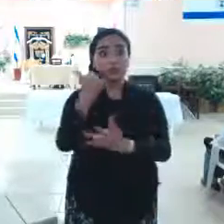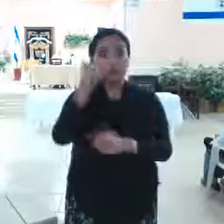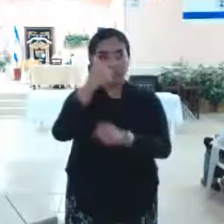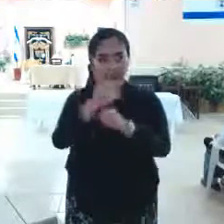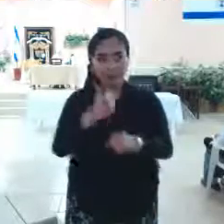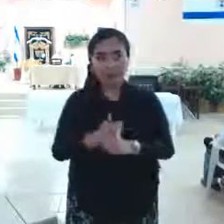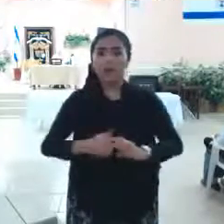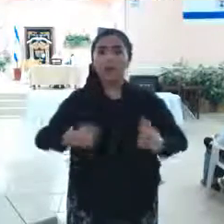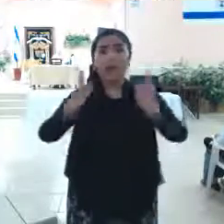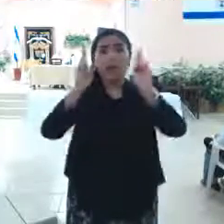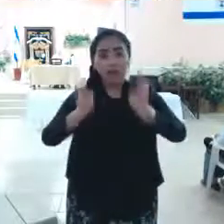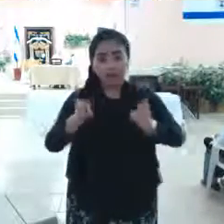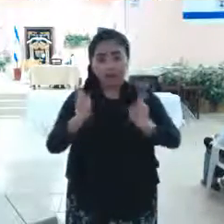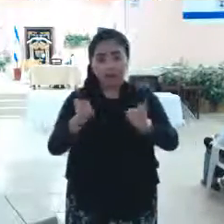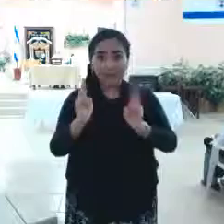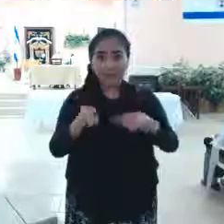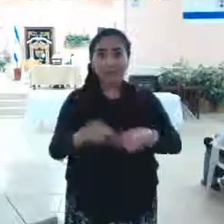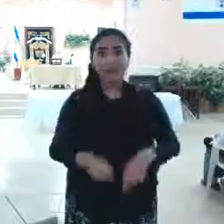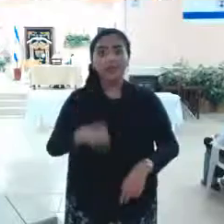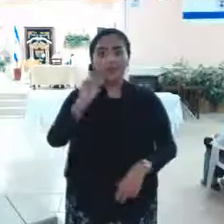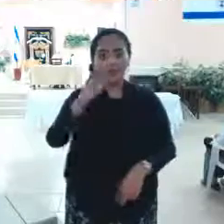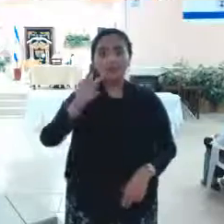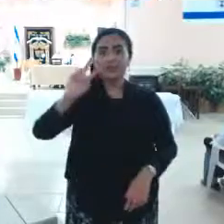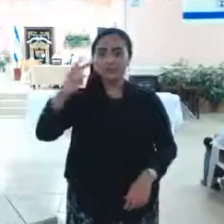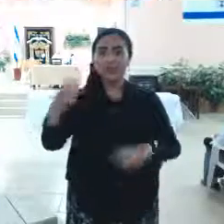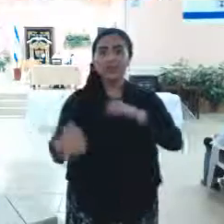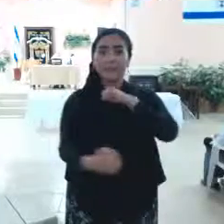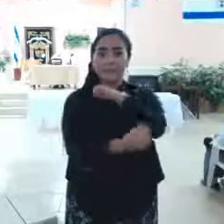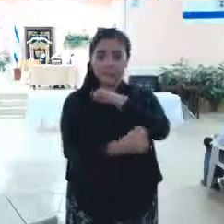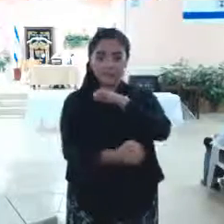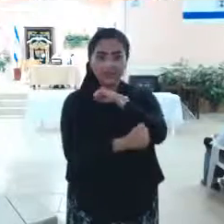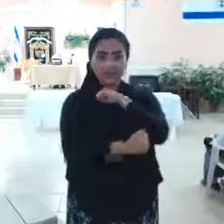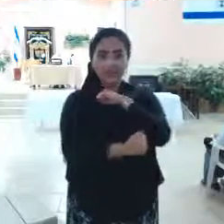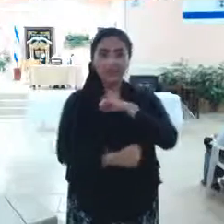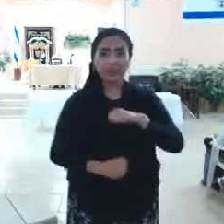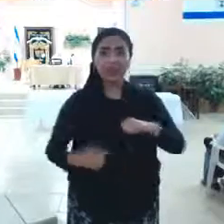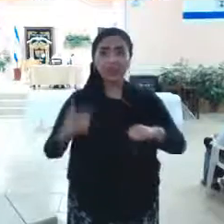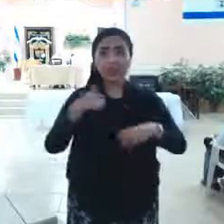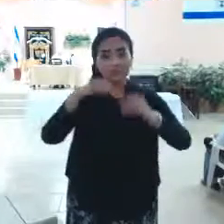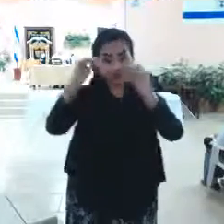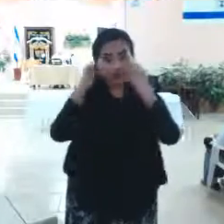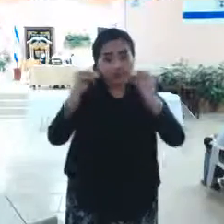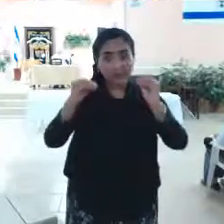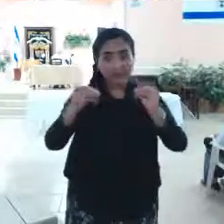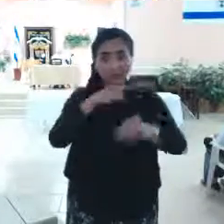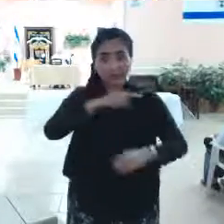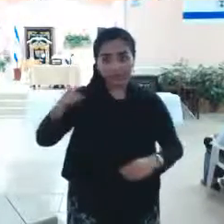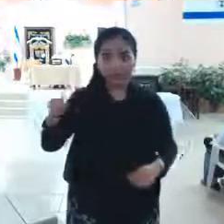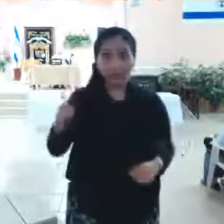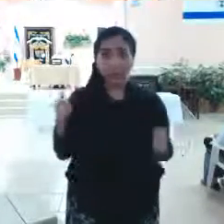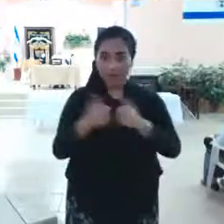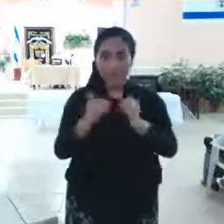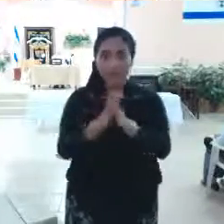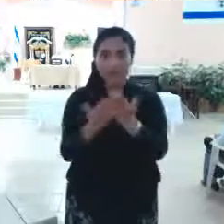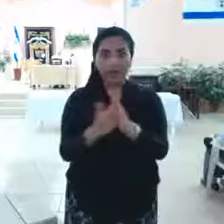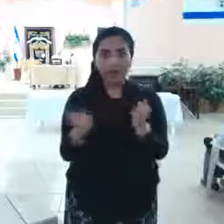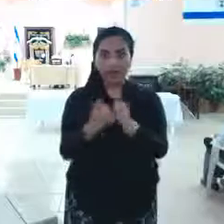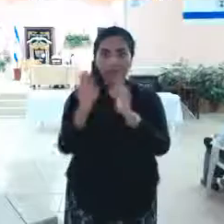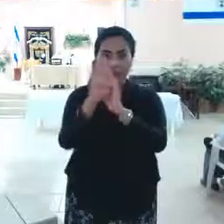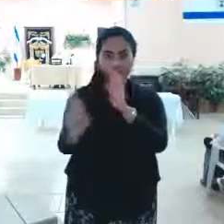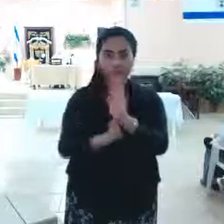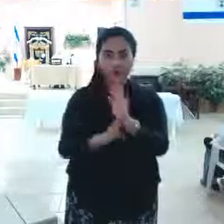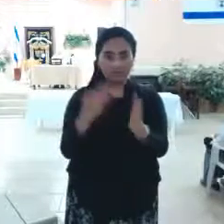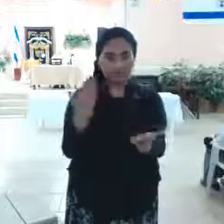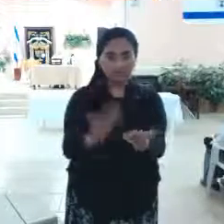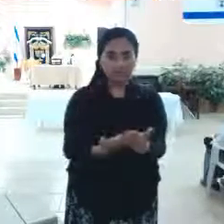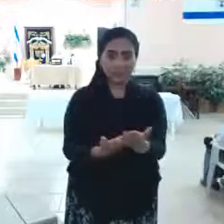there, and the new ones. Hurry up. Take of the second Pesach. I'm ministering this to you with the Bible, with